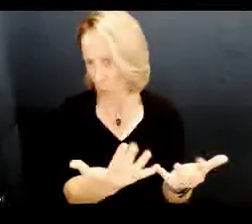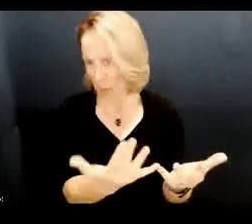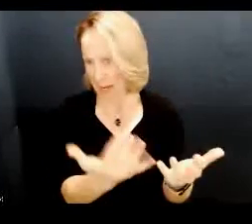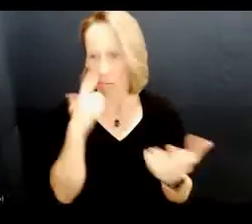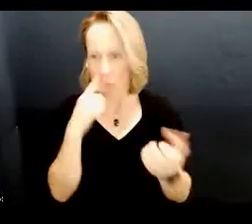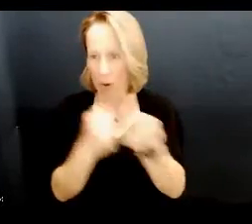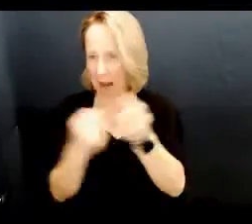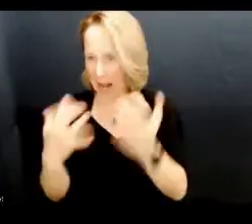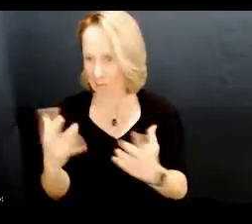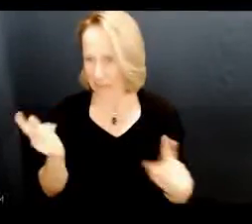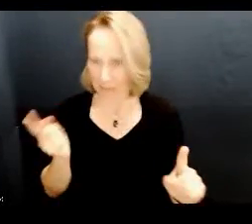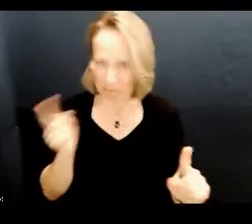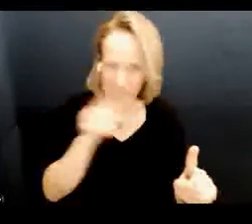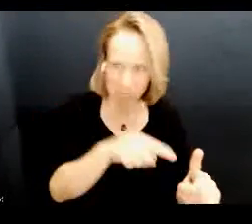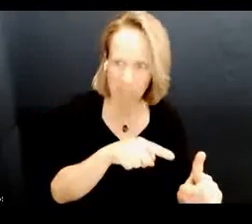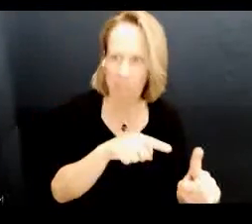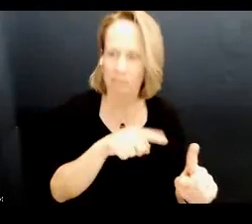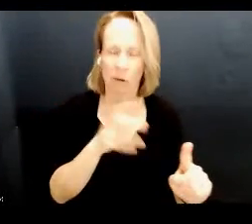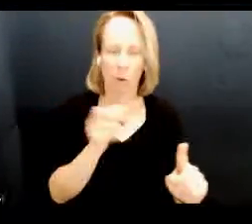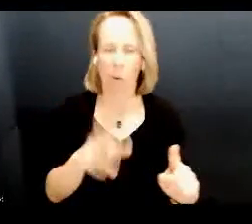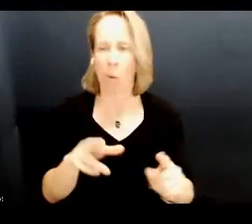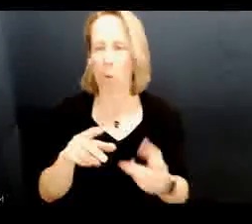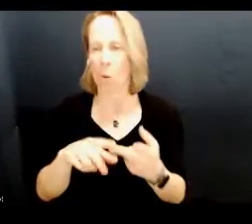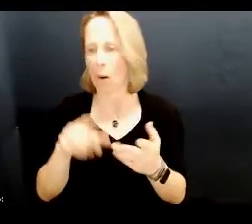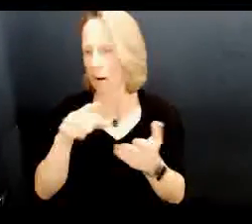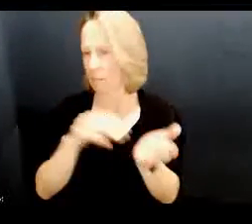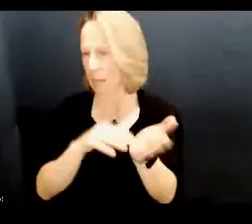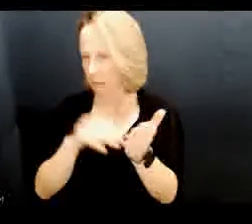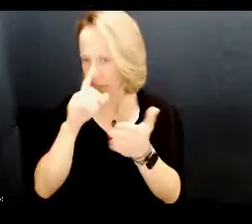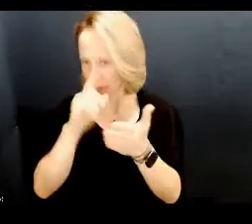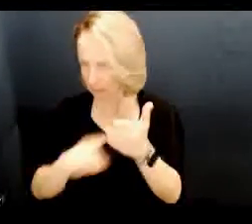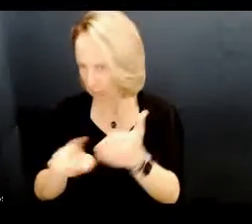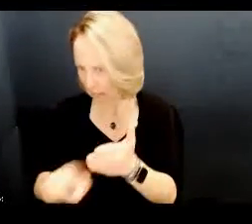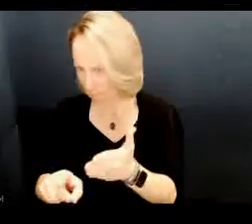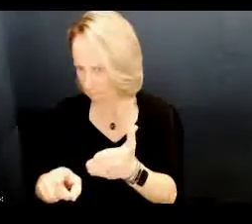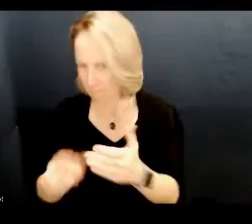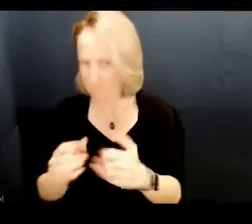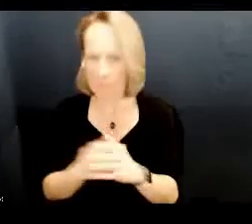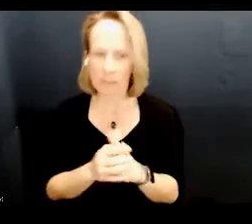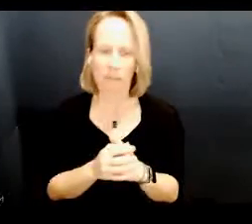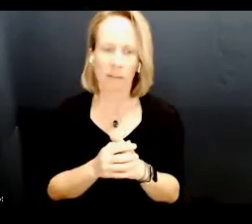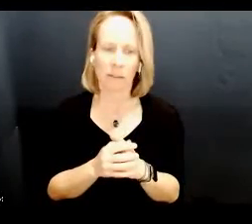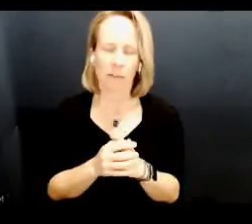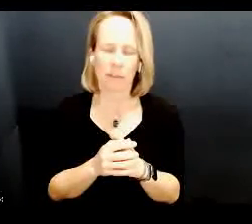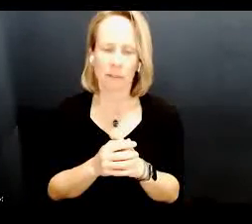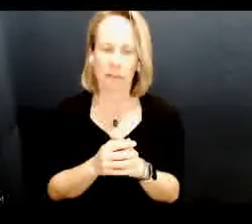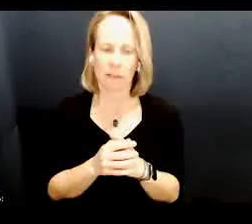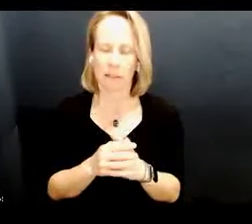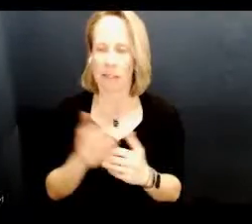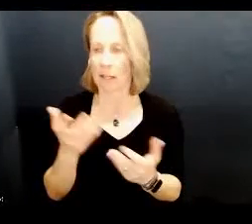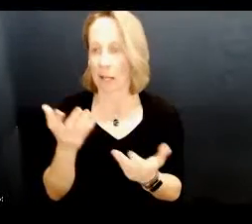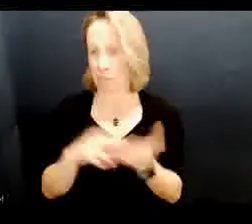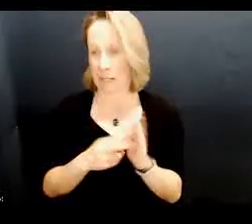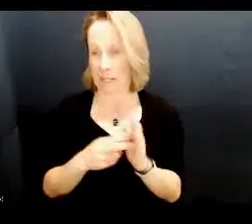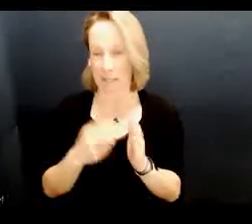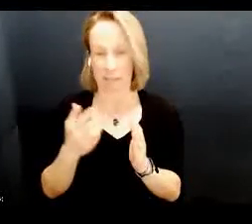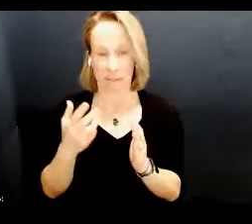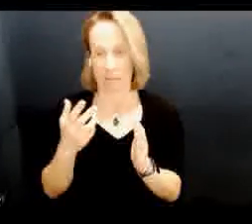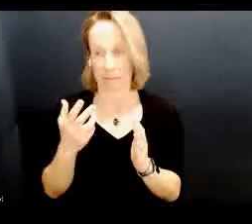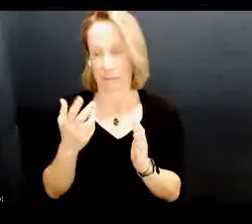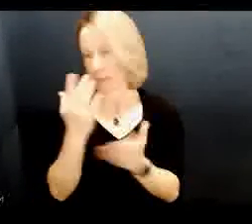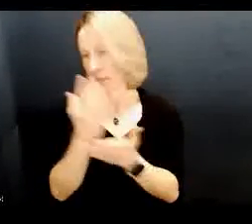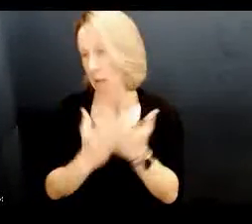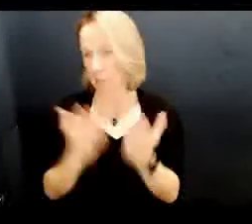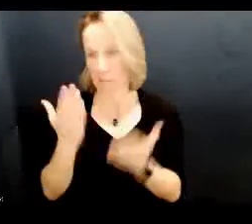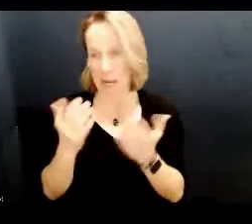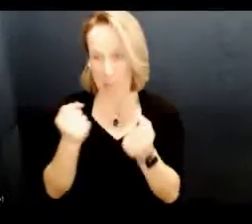One community that I helped with their SART, they would have to drive about an hour, hour and a half to